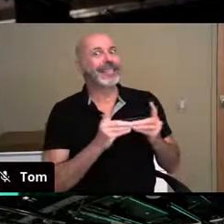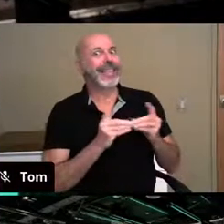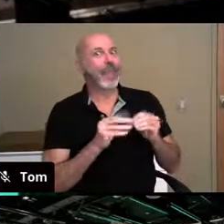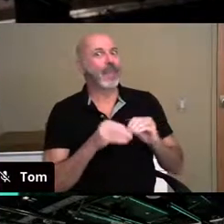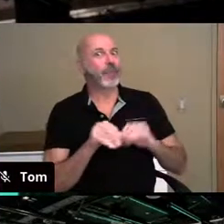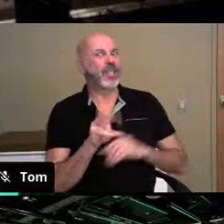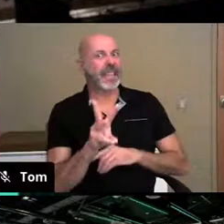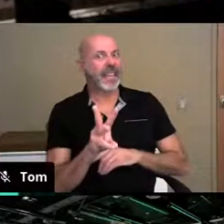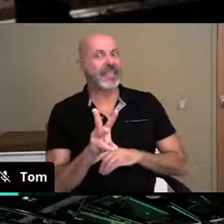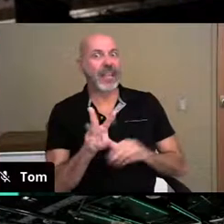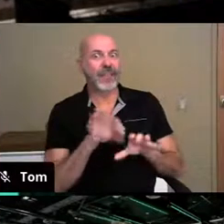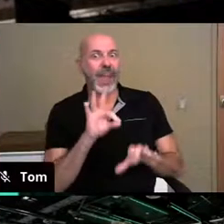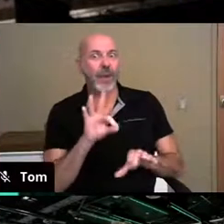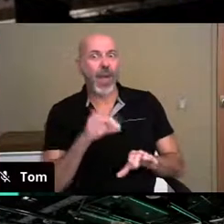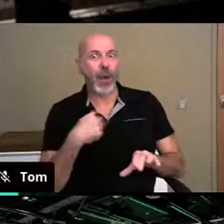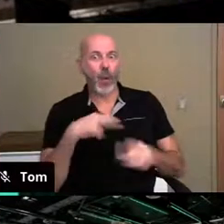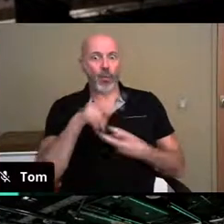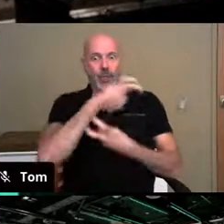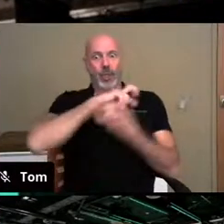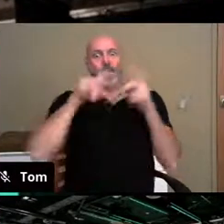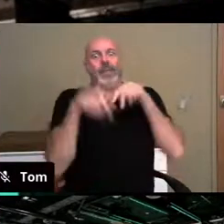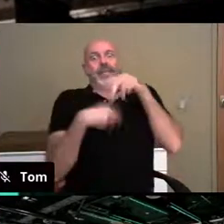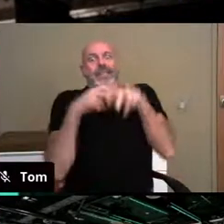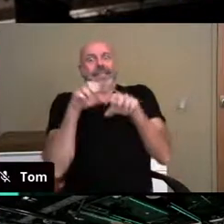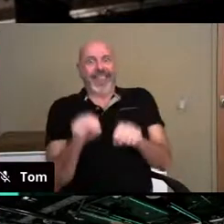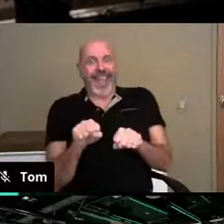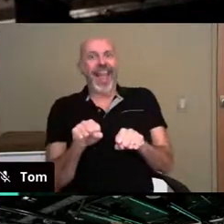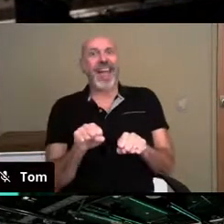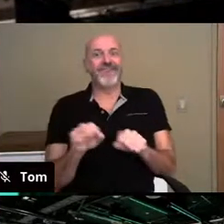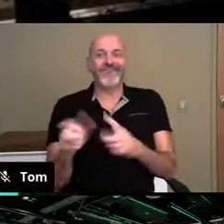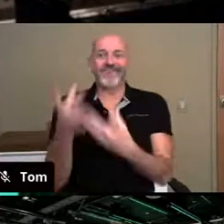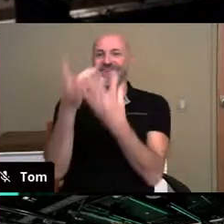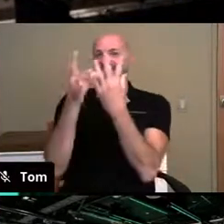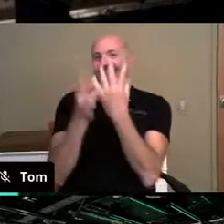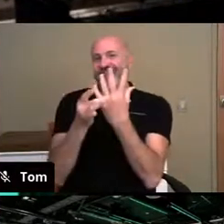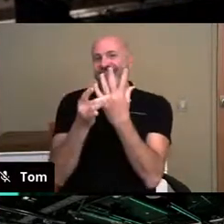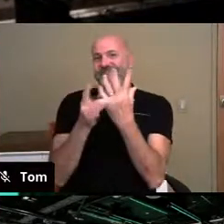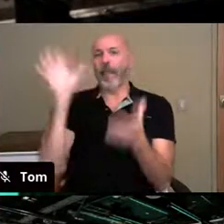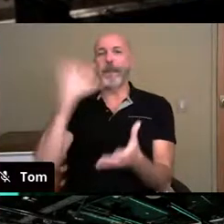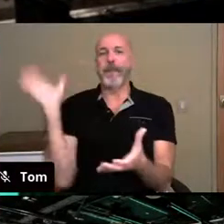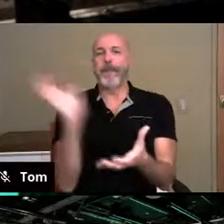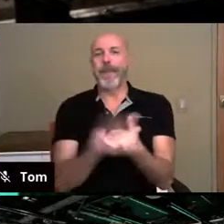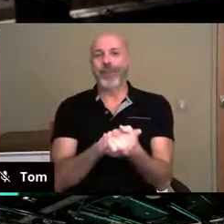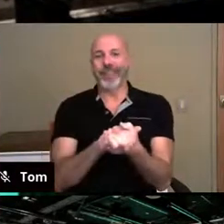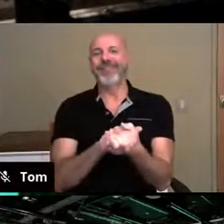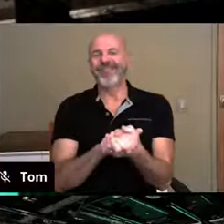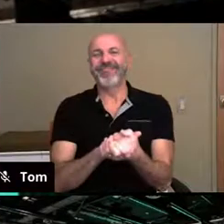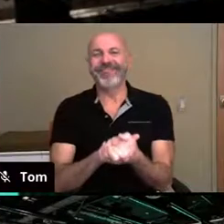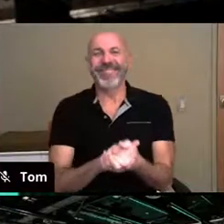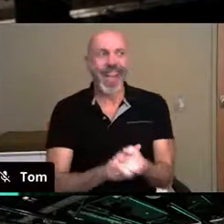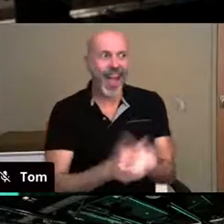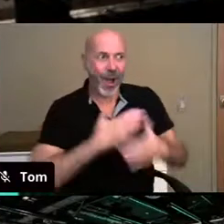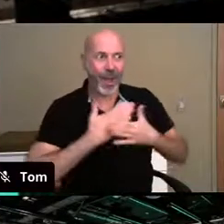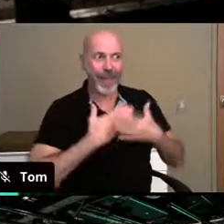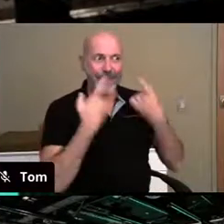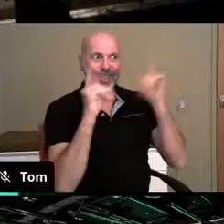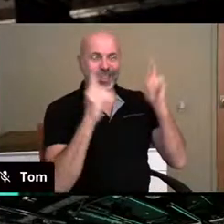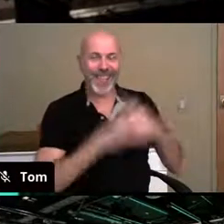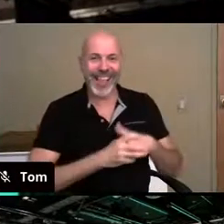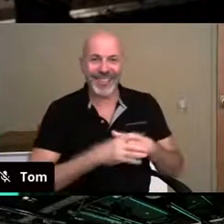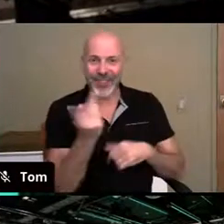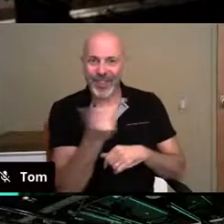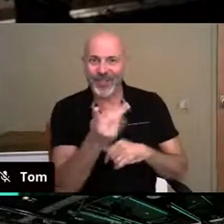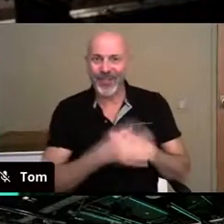soon as he found out, trained contortionist, that ring was on my finger. Well, I'm happy that that worked out for you